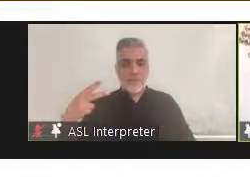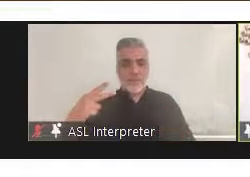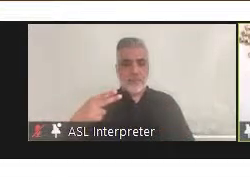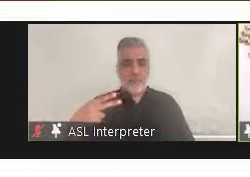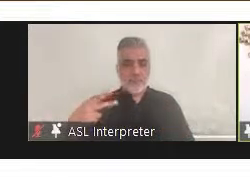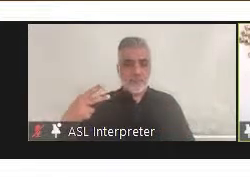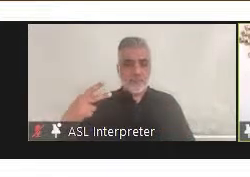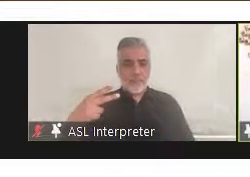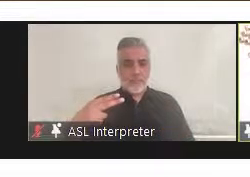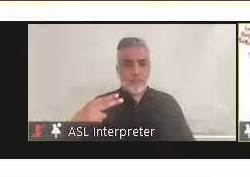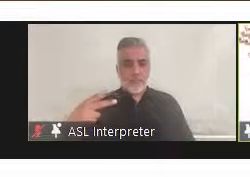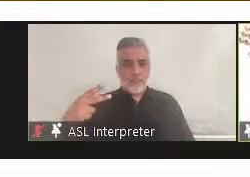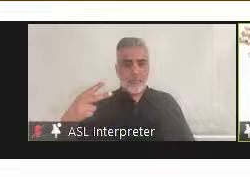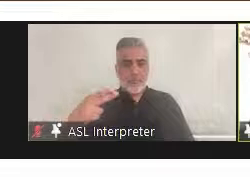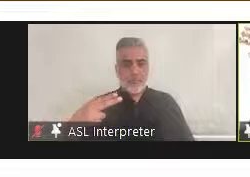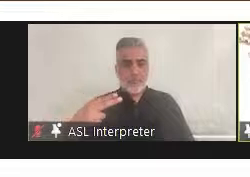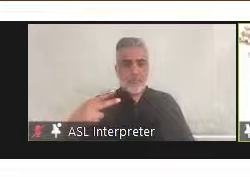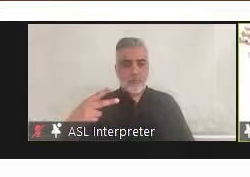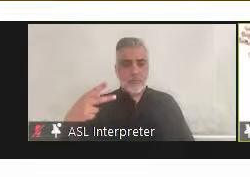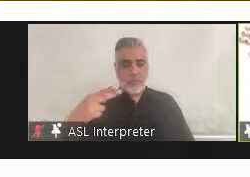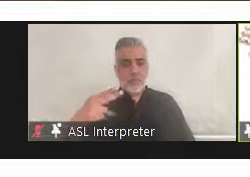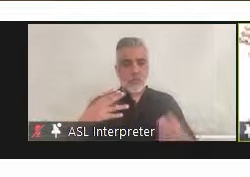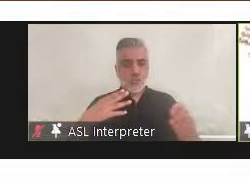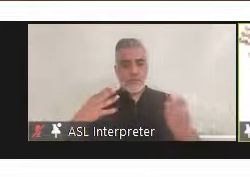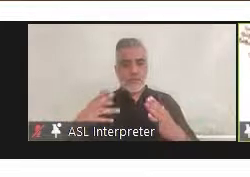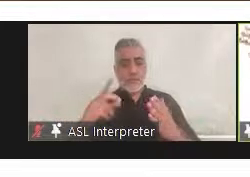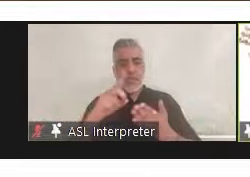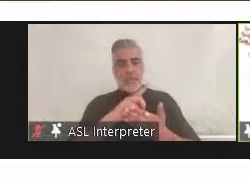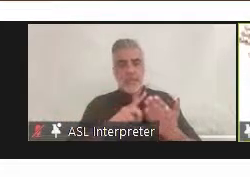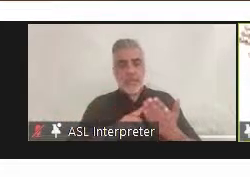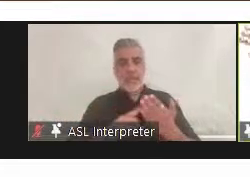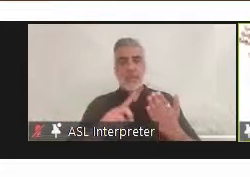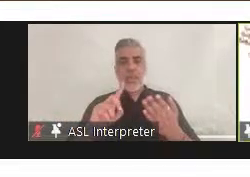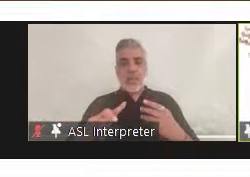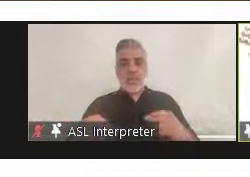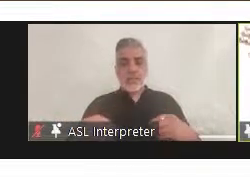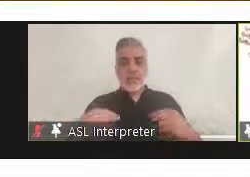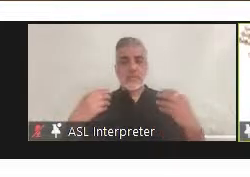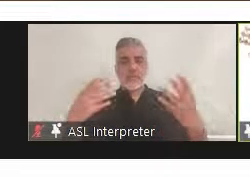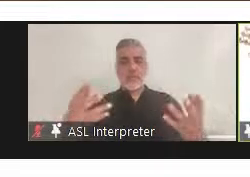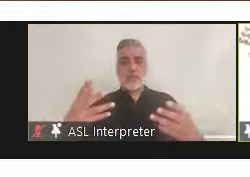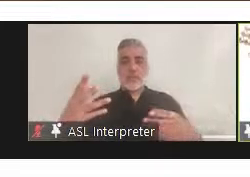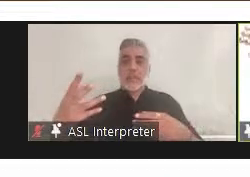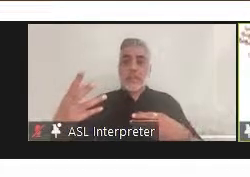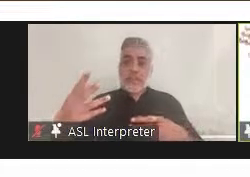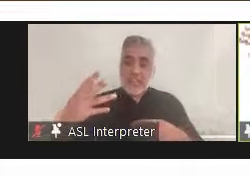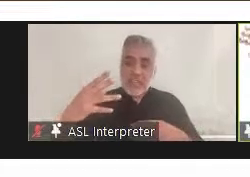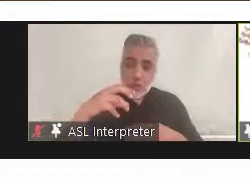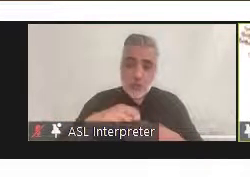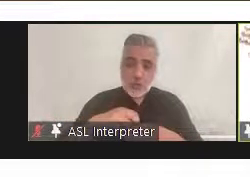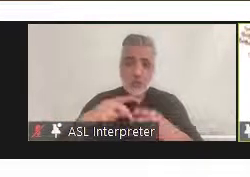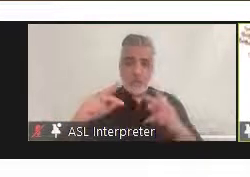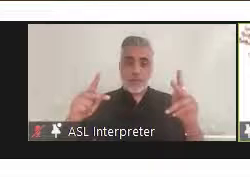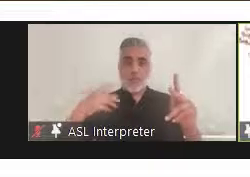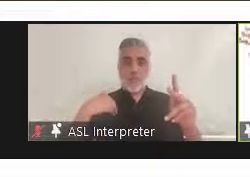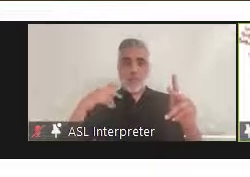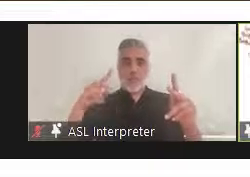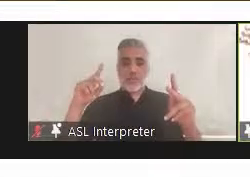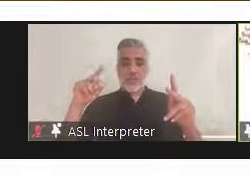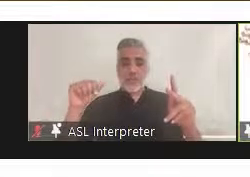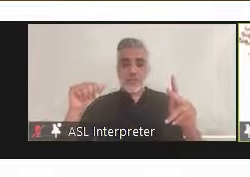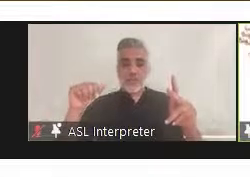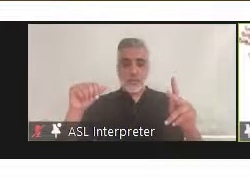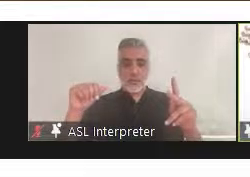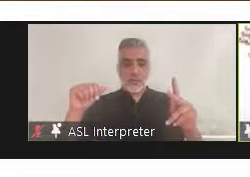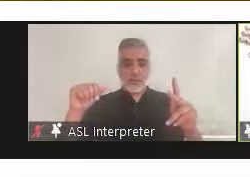These public services are designed and delivered, including people with disabilities as part of